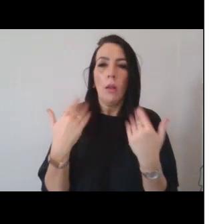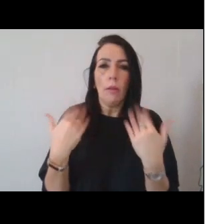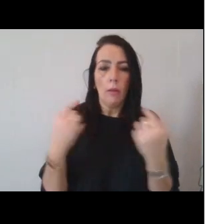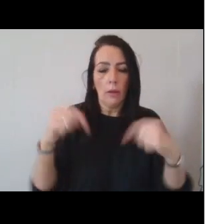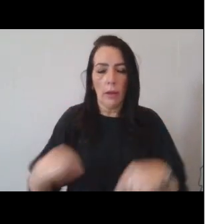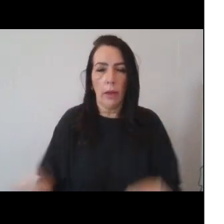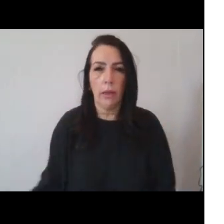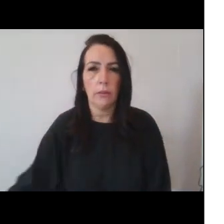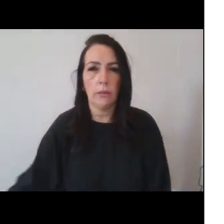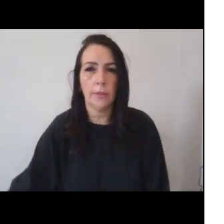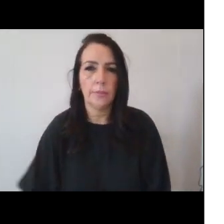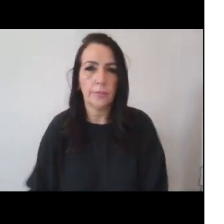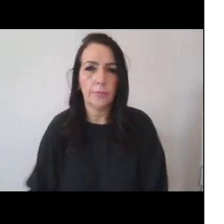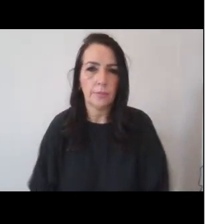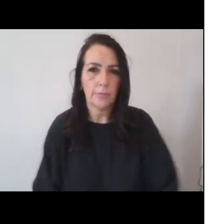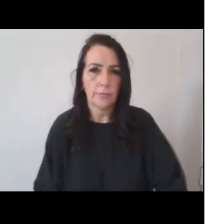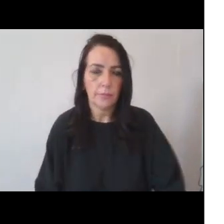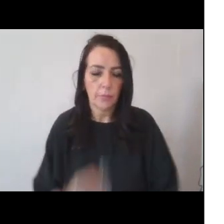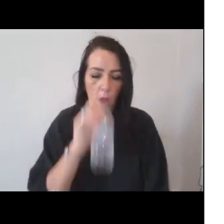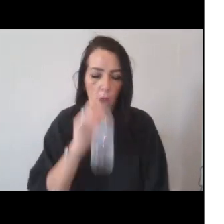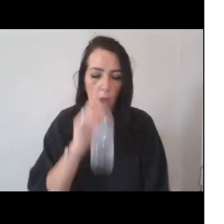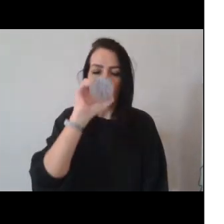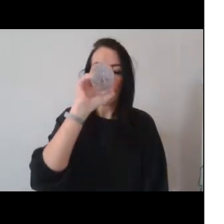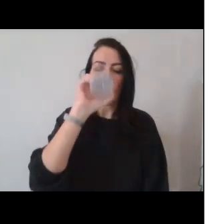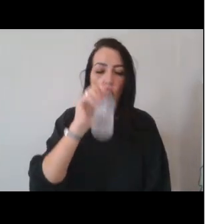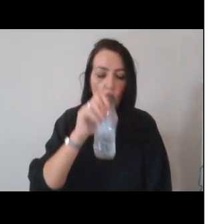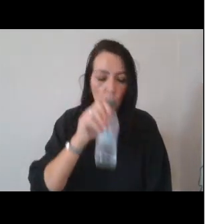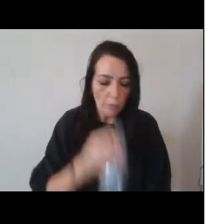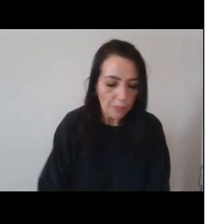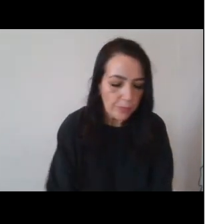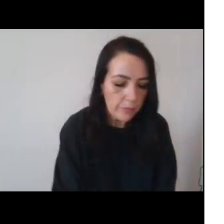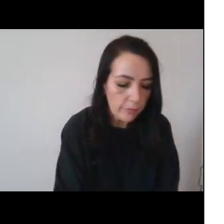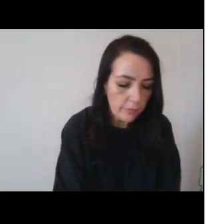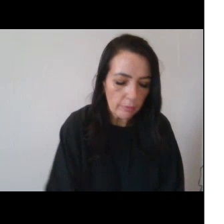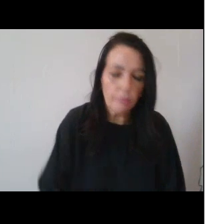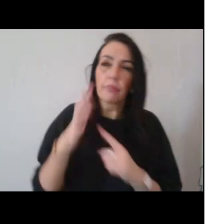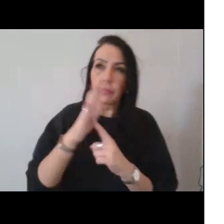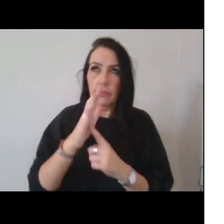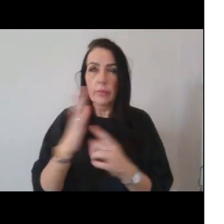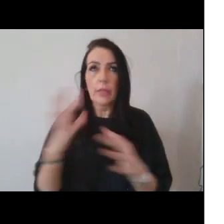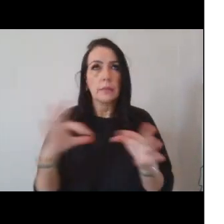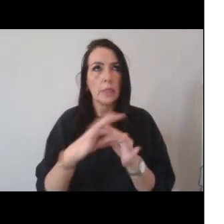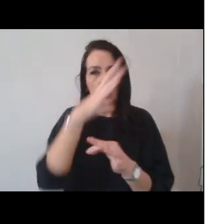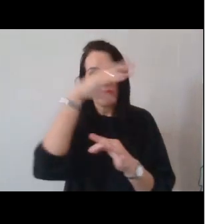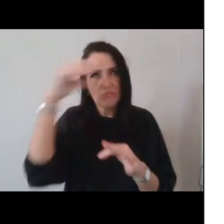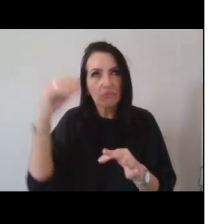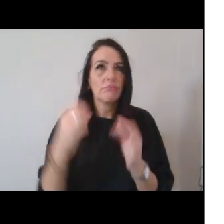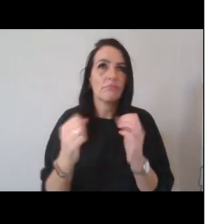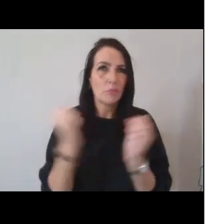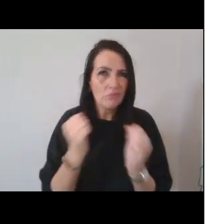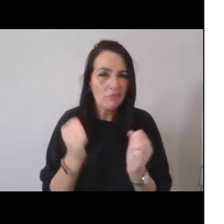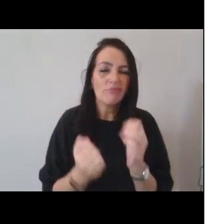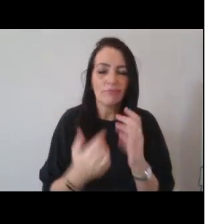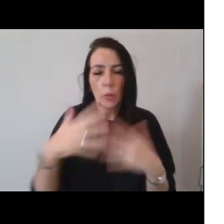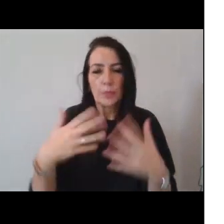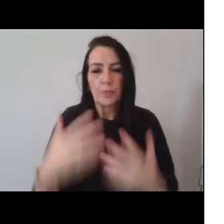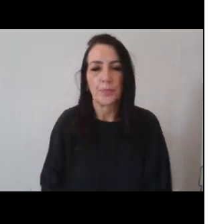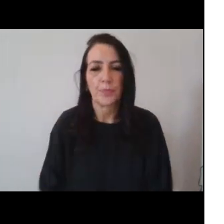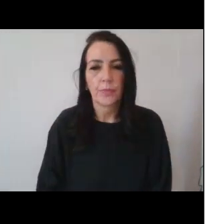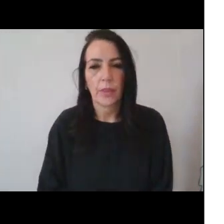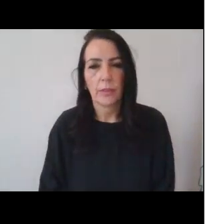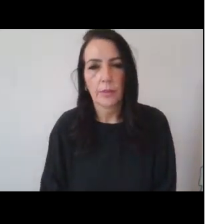efficient and green way. So I think always keeping it seasonal is going to be really important. then, of course, we could always share